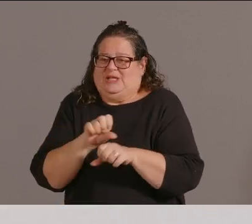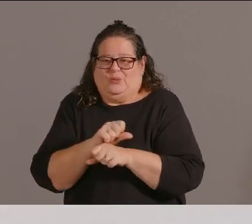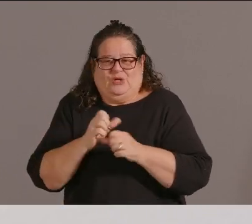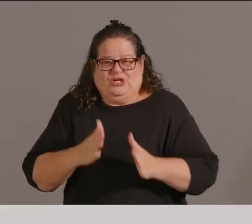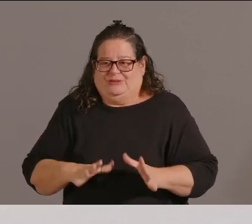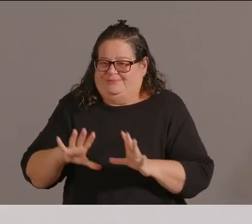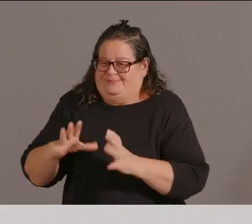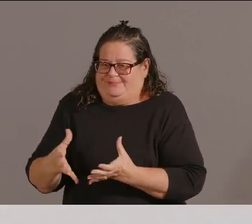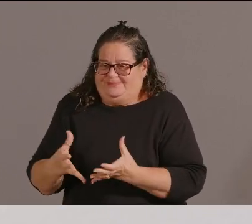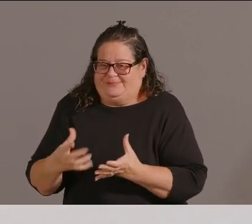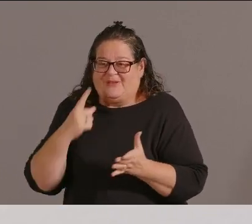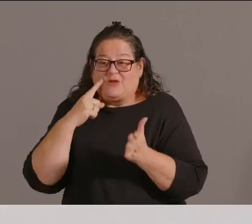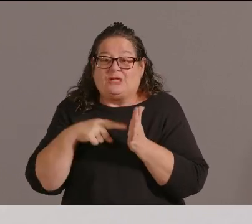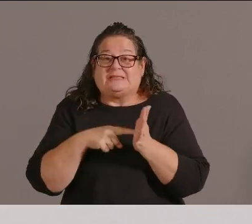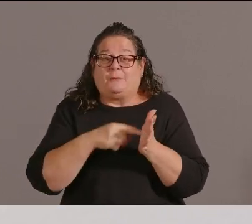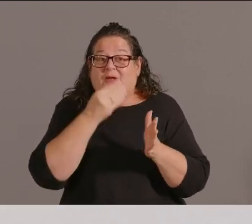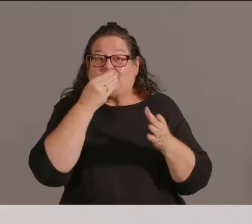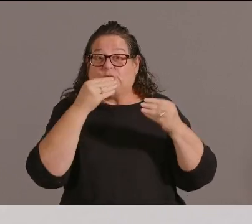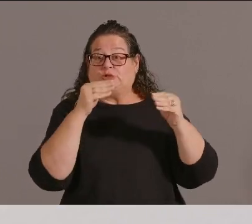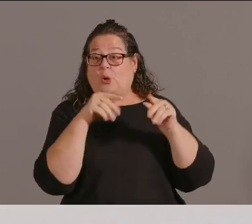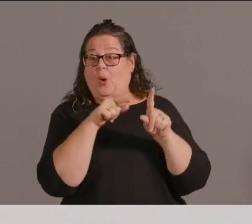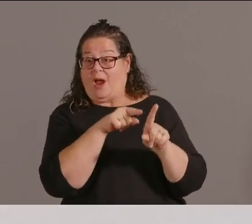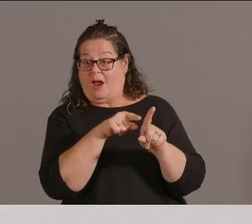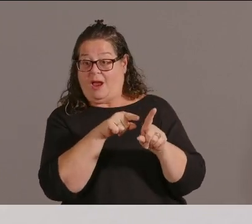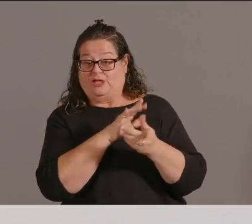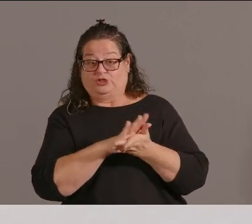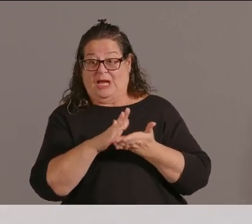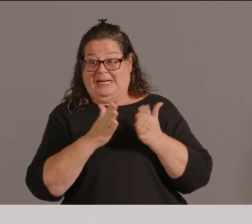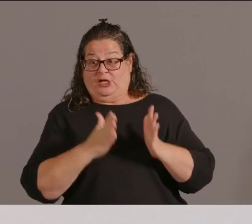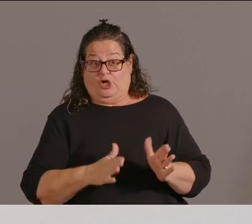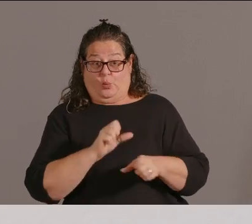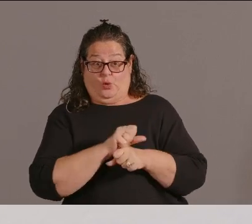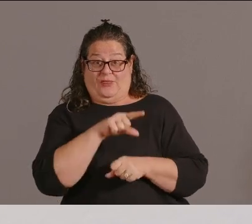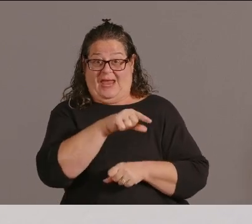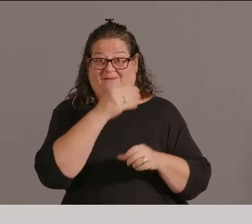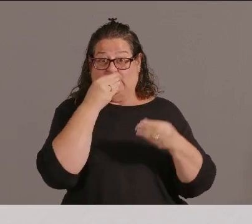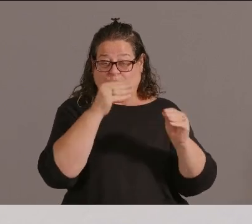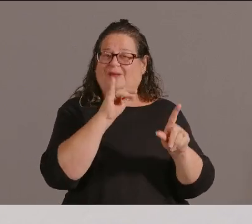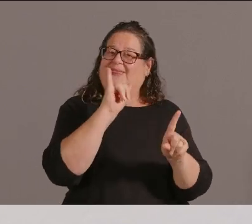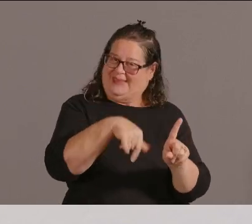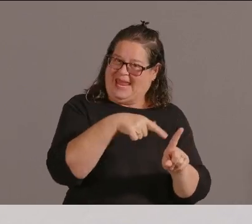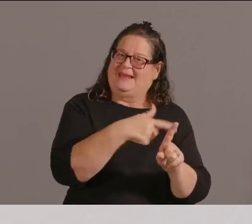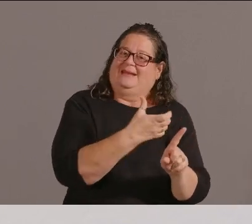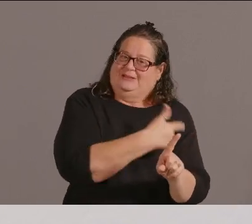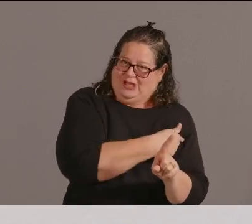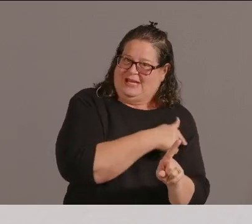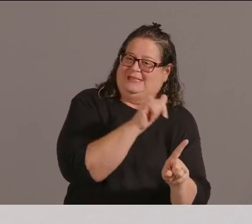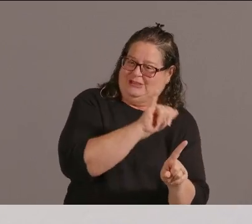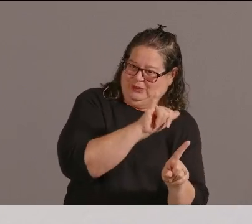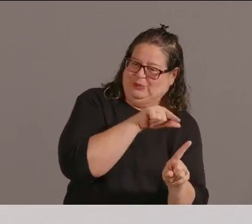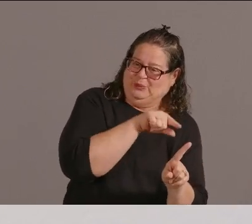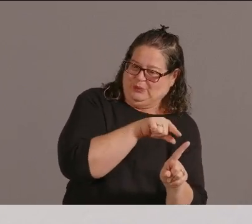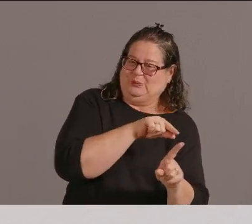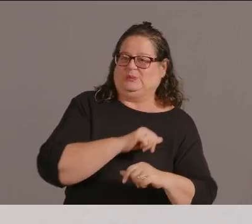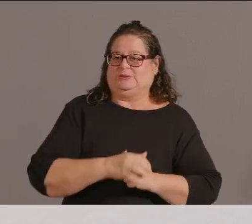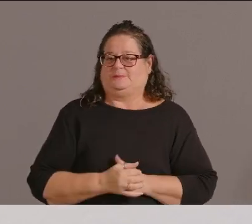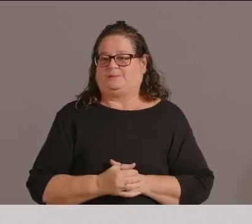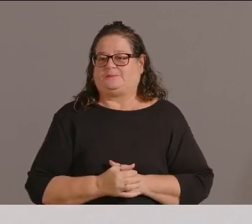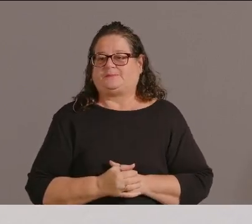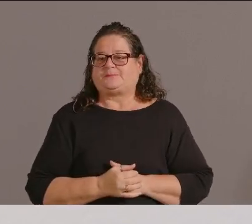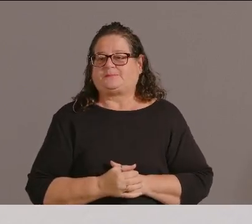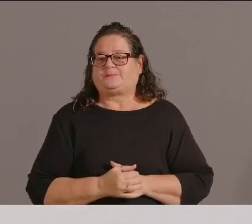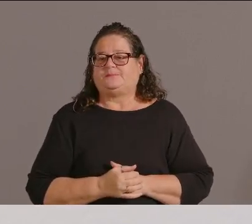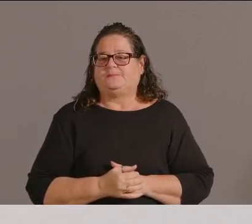encourage them to speak to their employer to identify if they've been working with the county and if they can be included